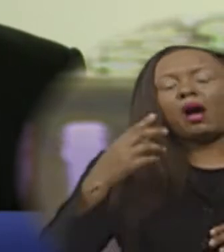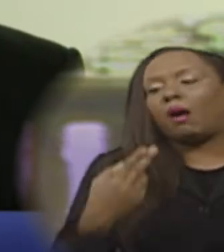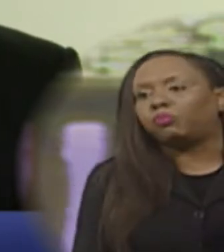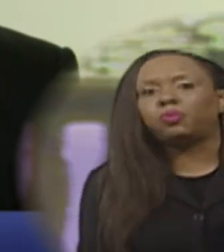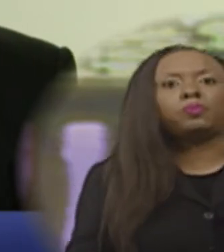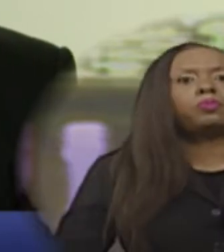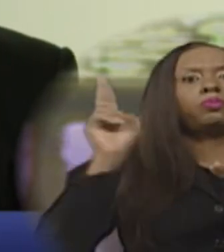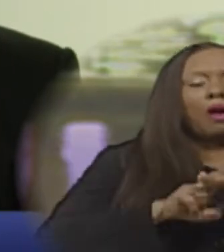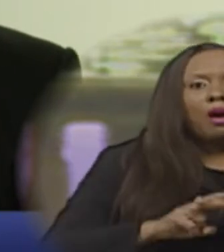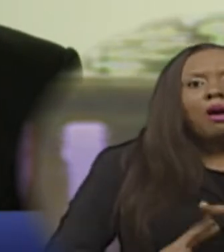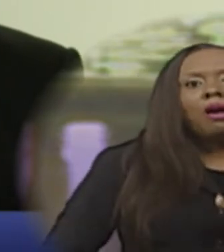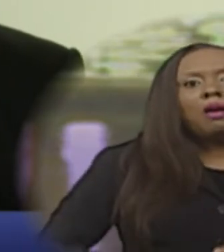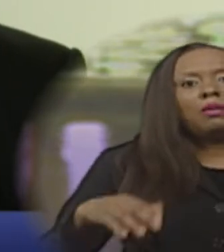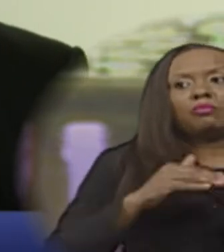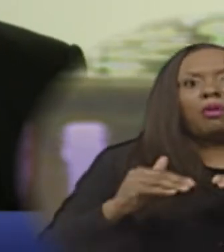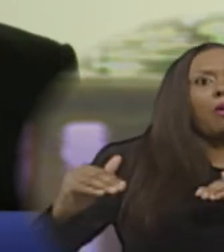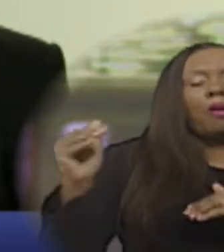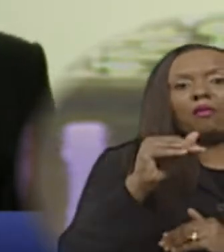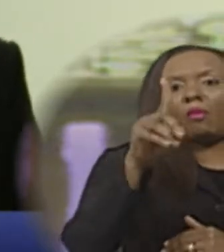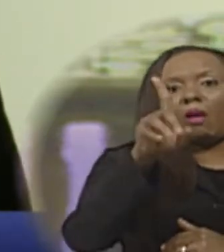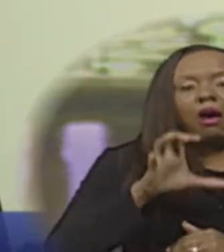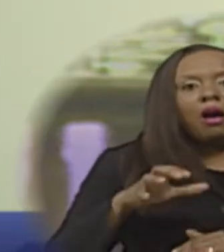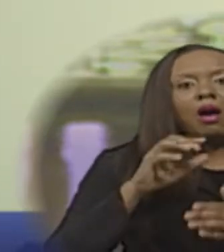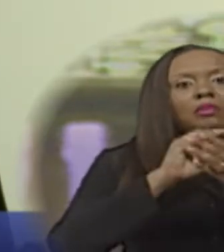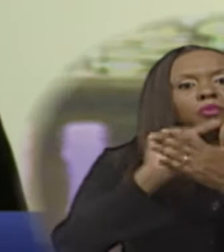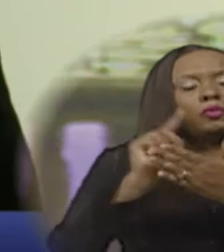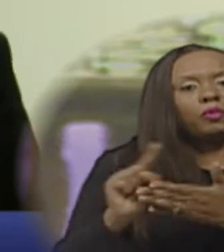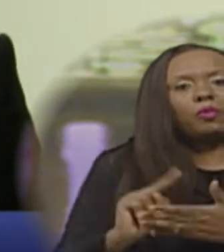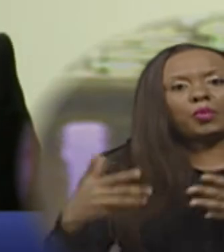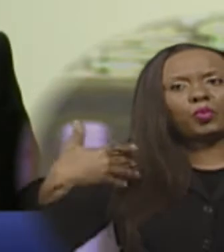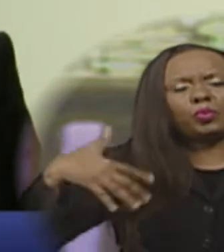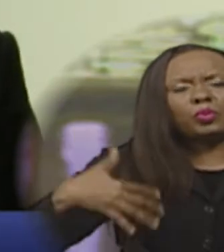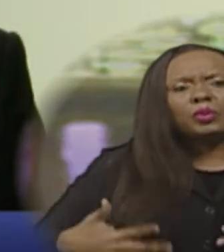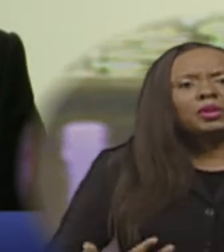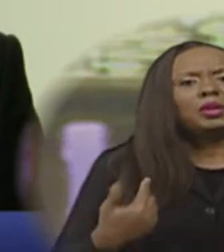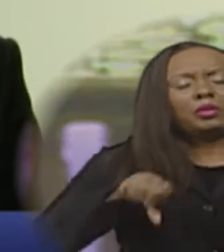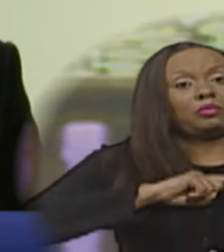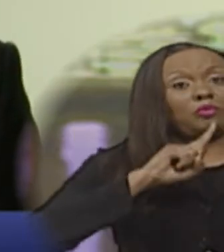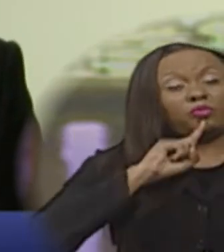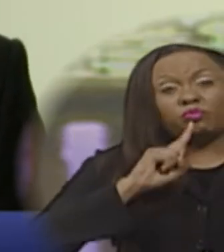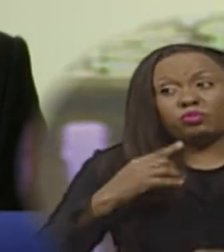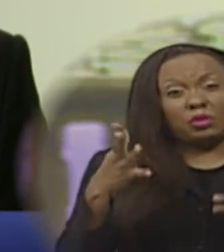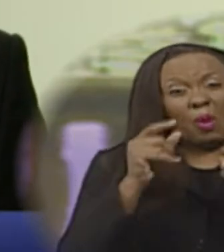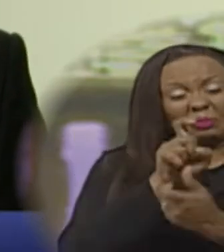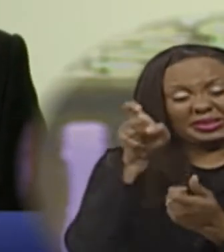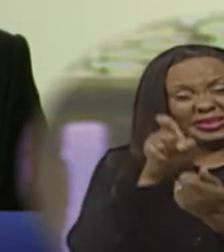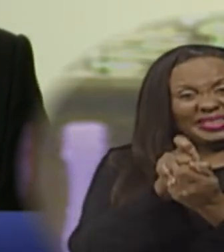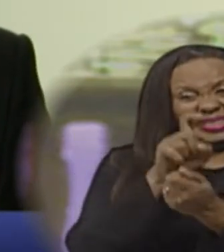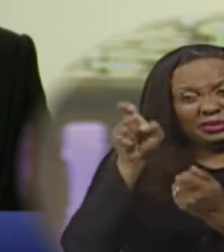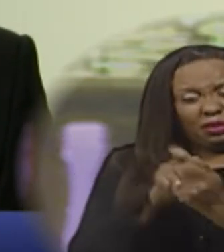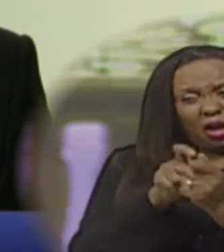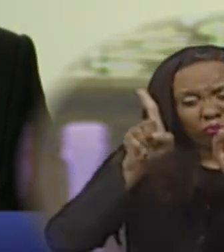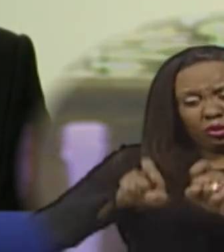maintaining this level of sampling test for quite some time. It is a regime and is a protocol that is followed explicitly. That is not